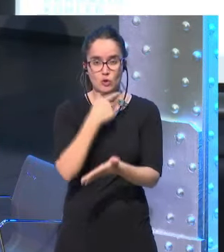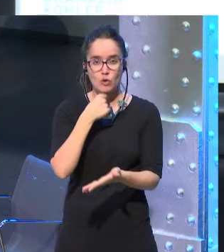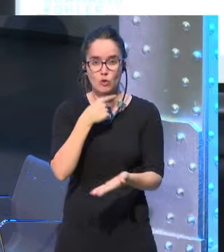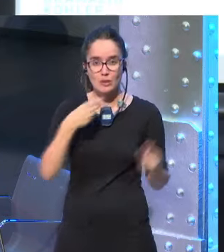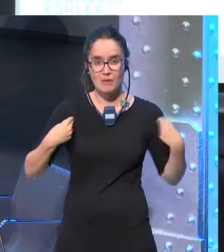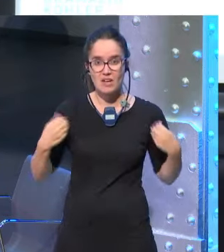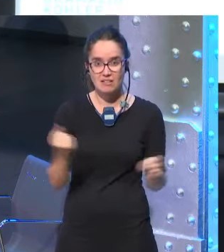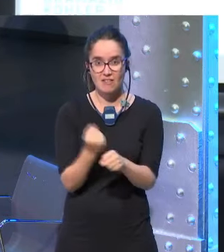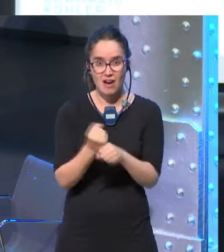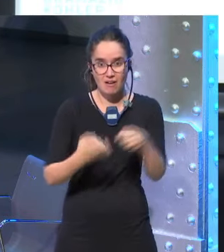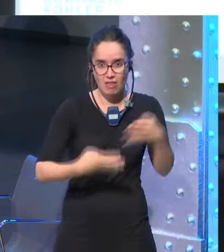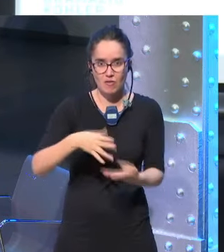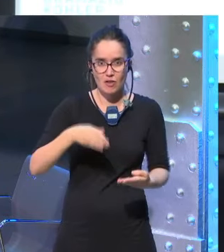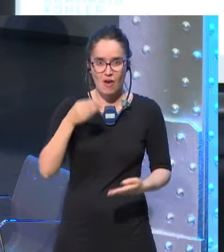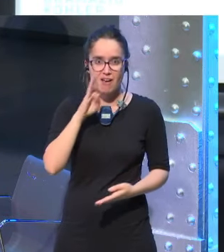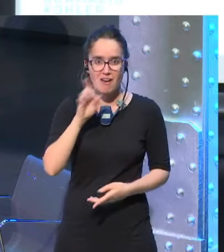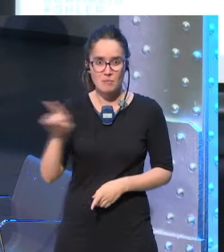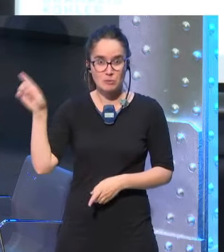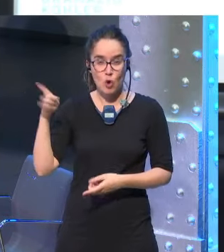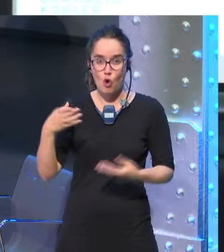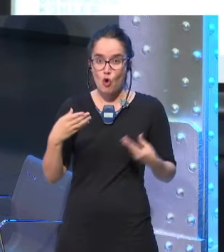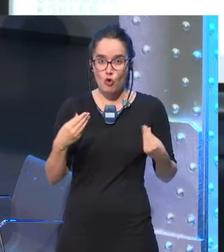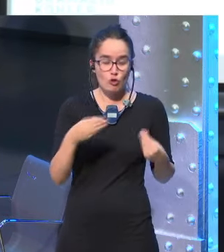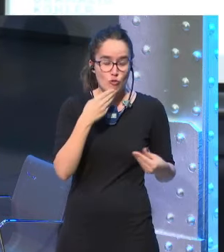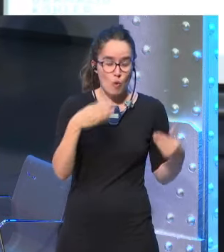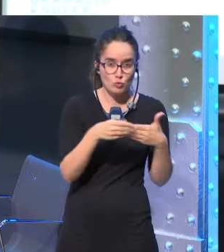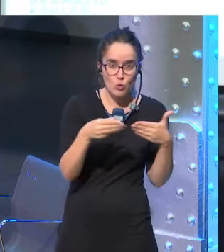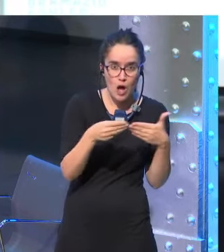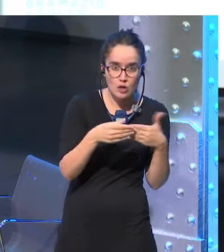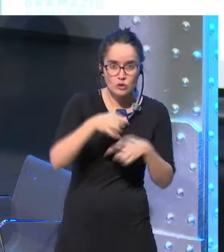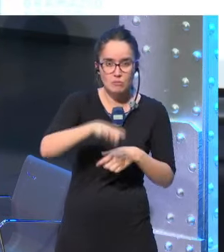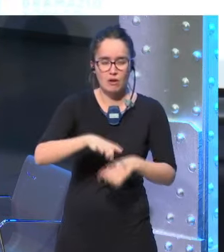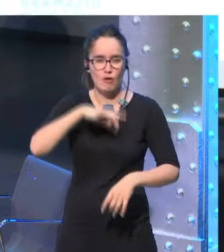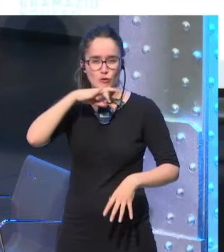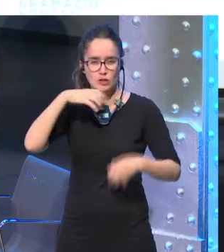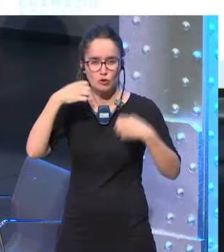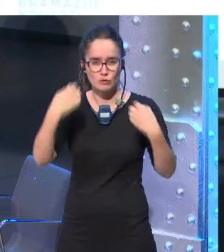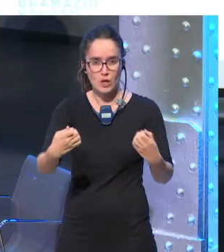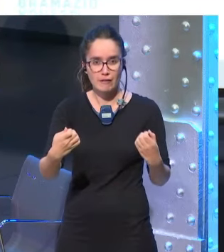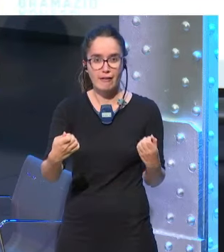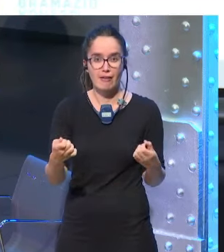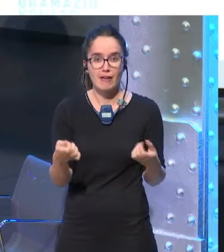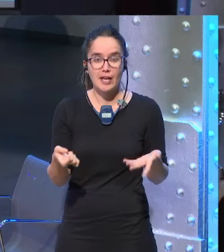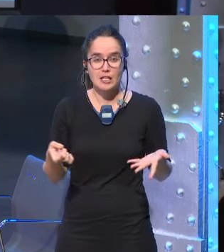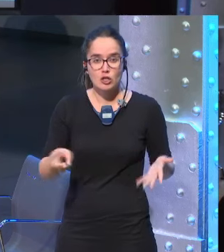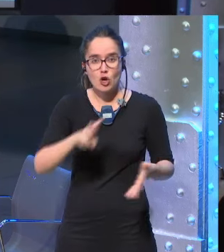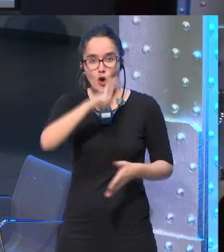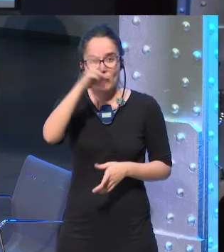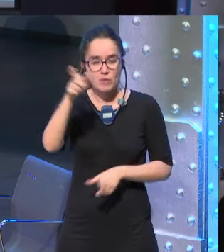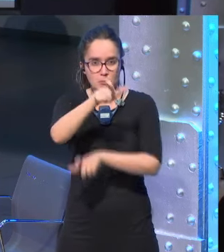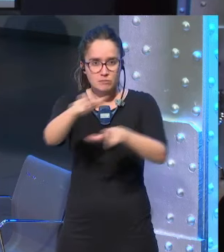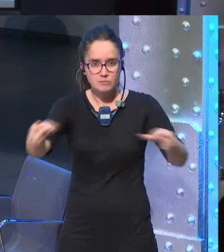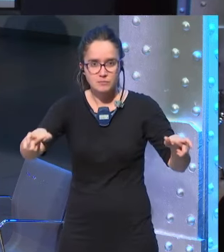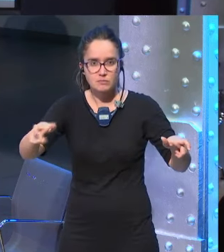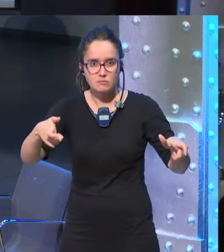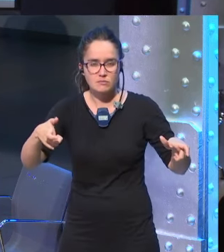building, so we're the users also, and some other people, and most reactions are really very, very positive.